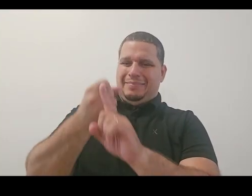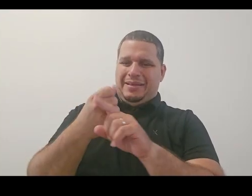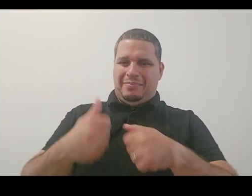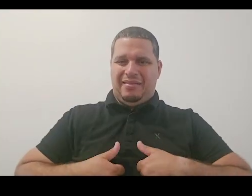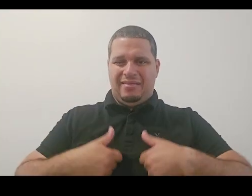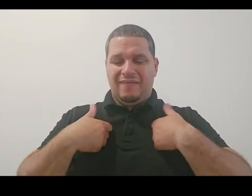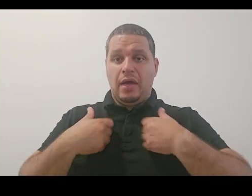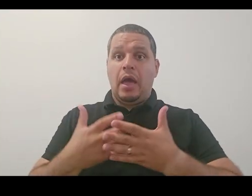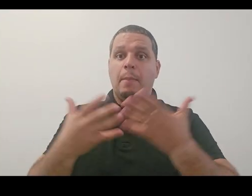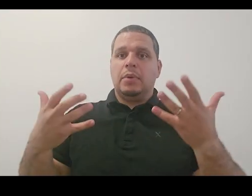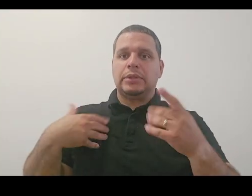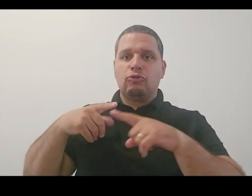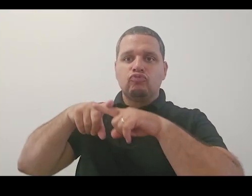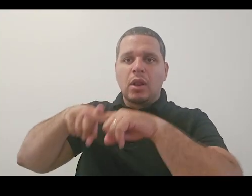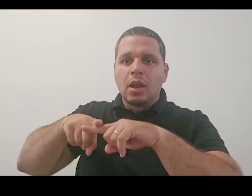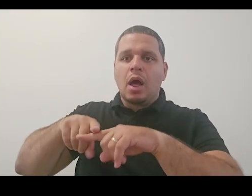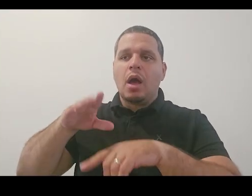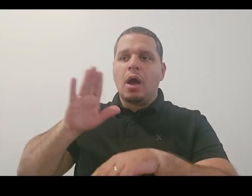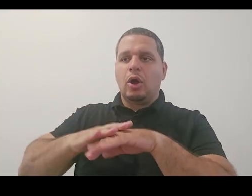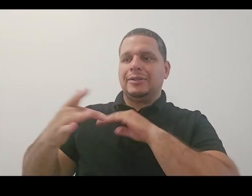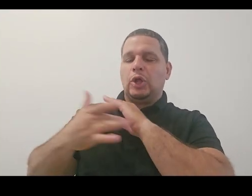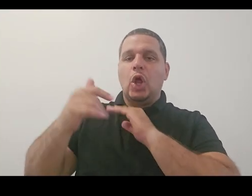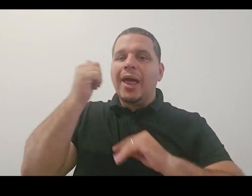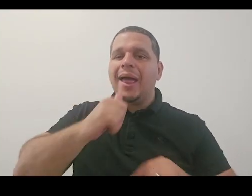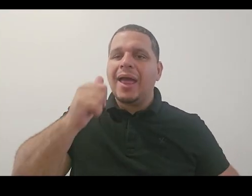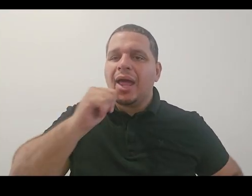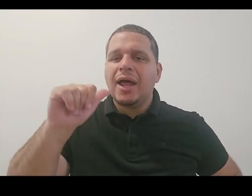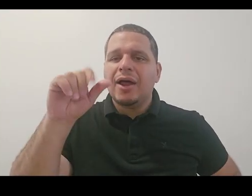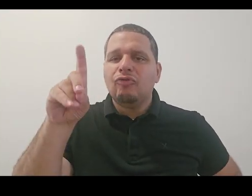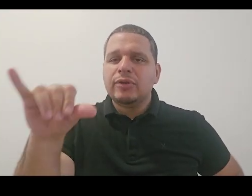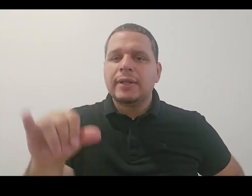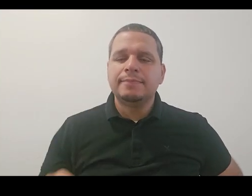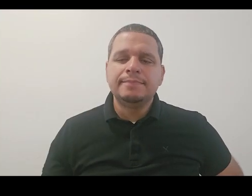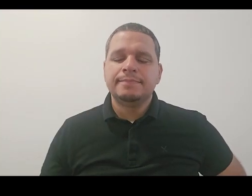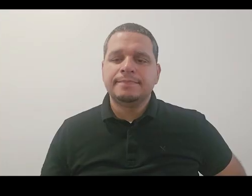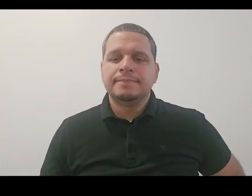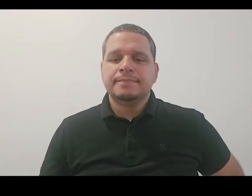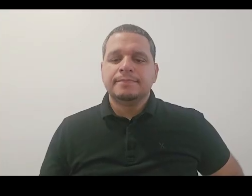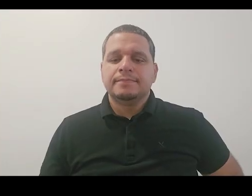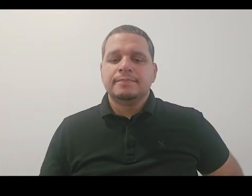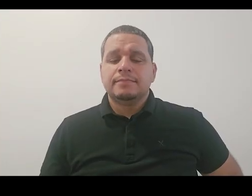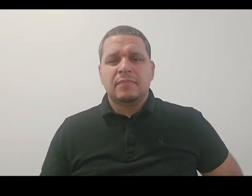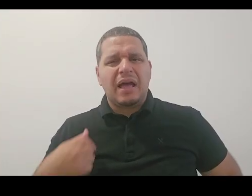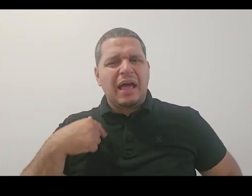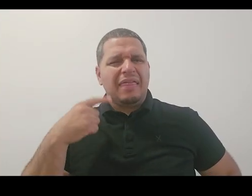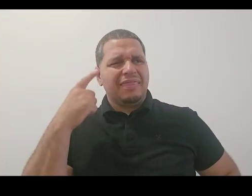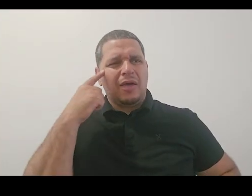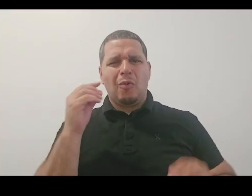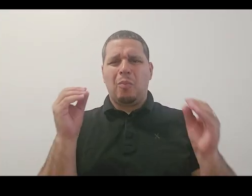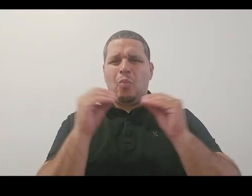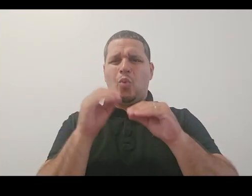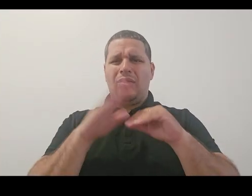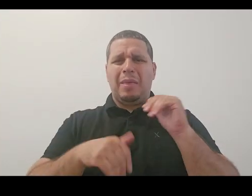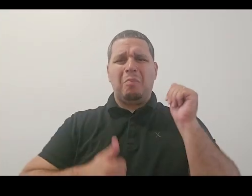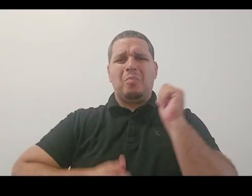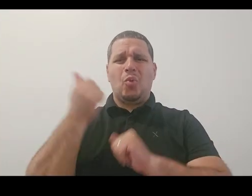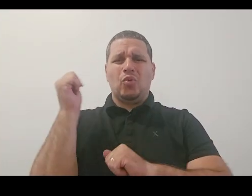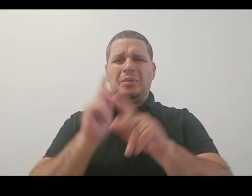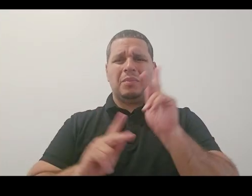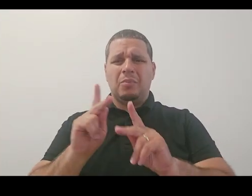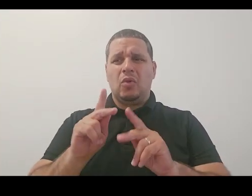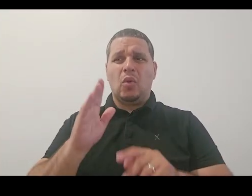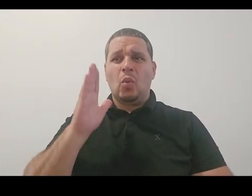them every single day. Um, More than most people would even think